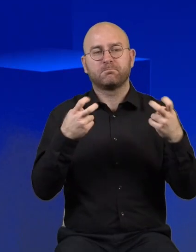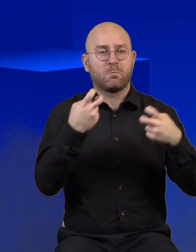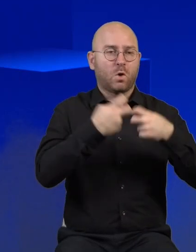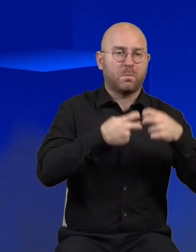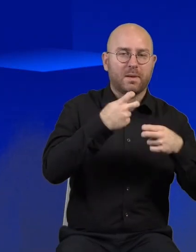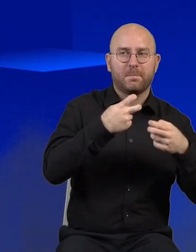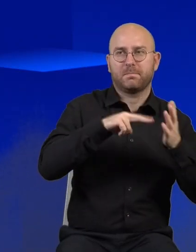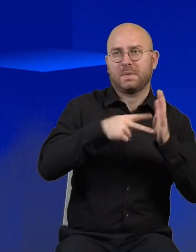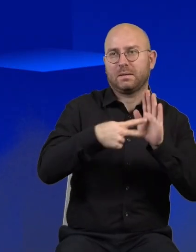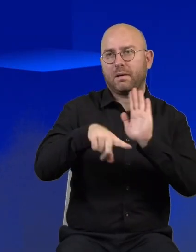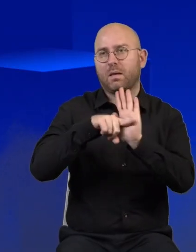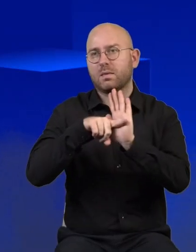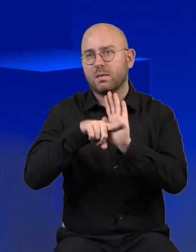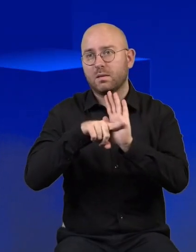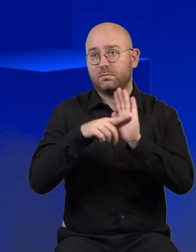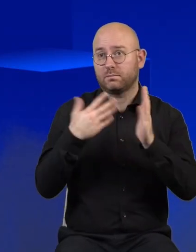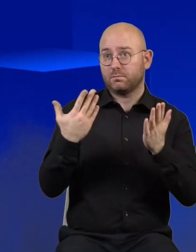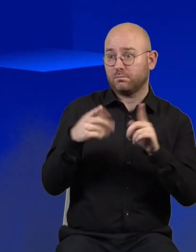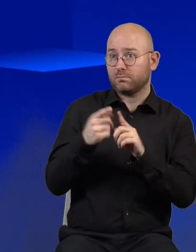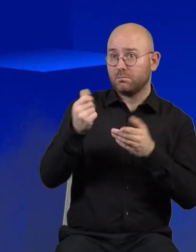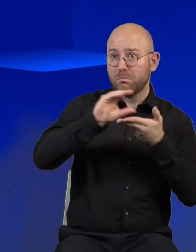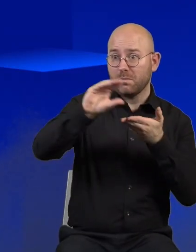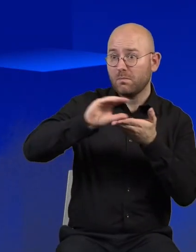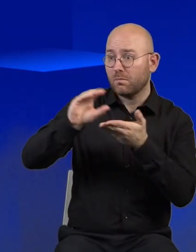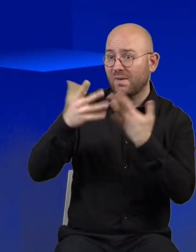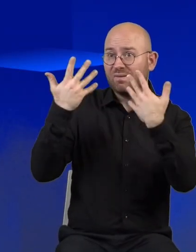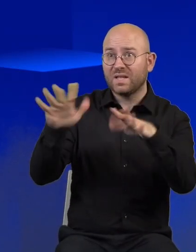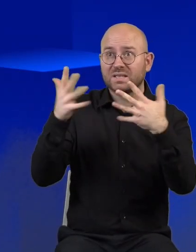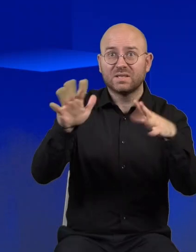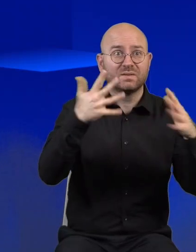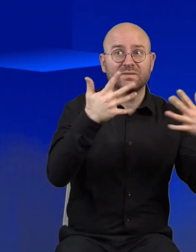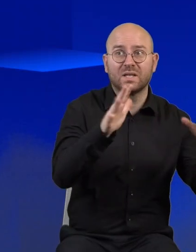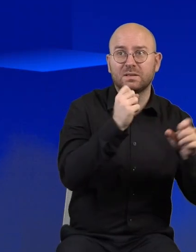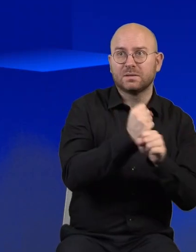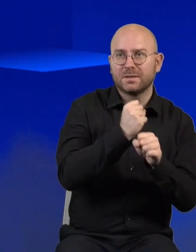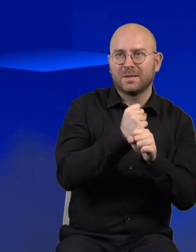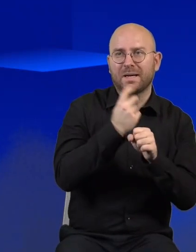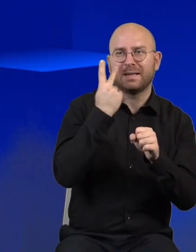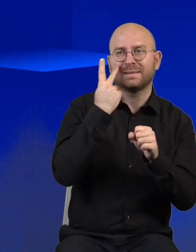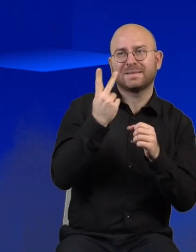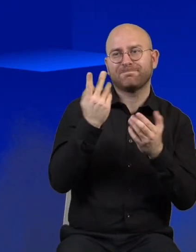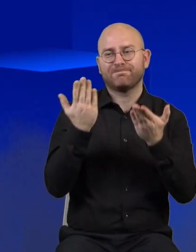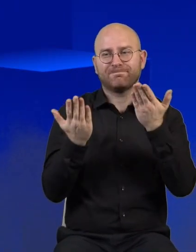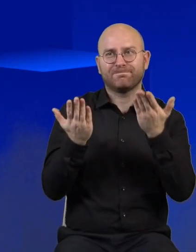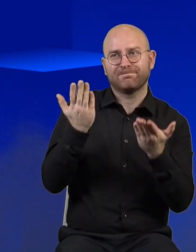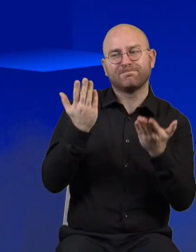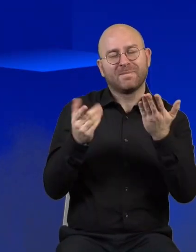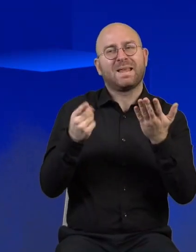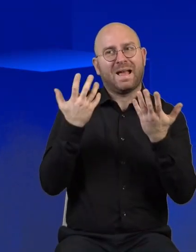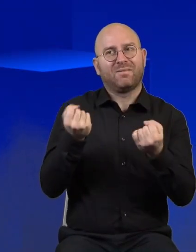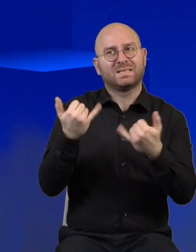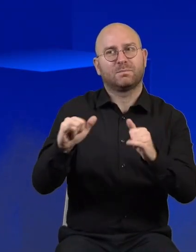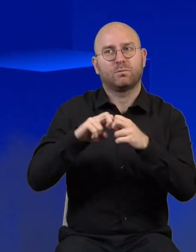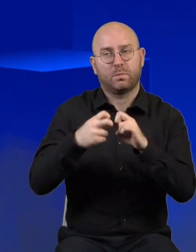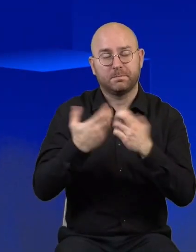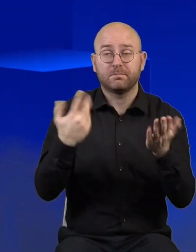In concrete terms, public transport and rail transport. Well,